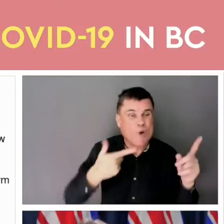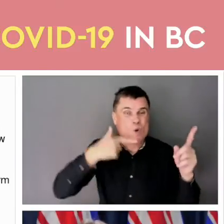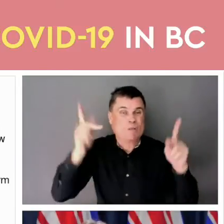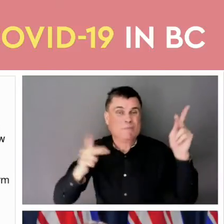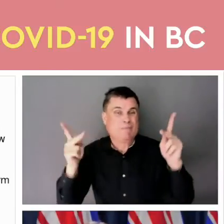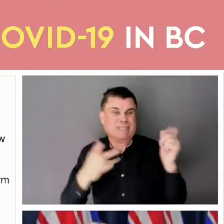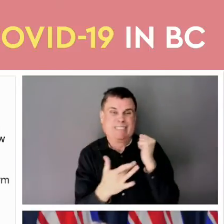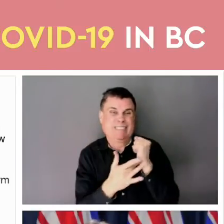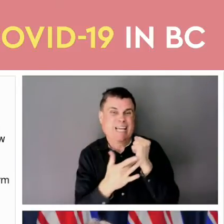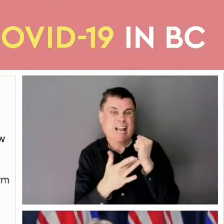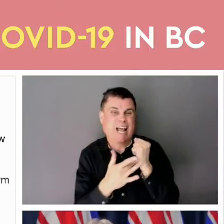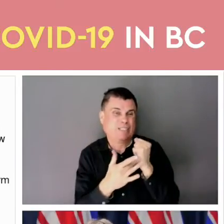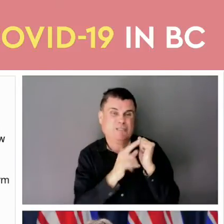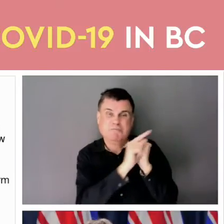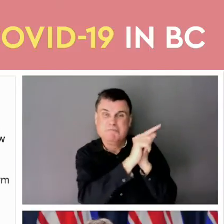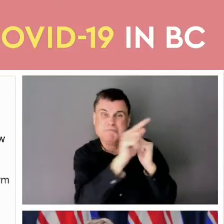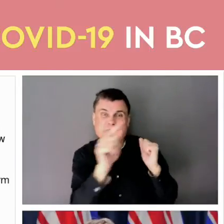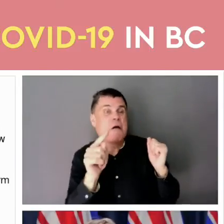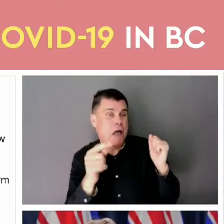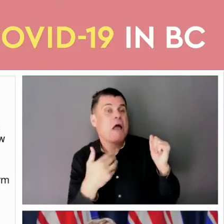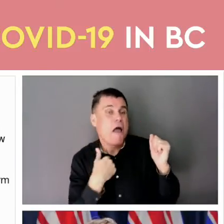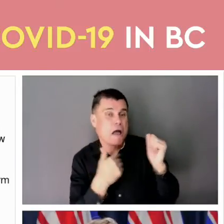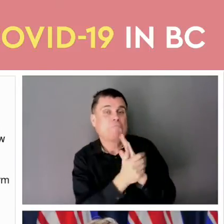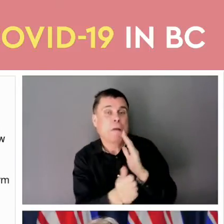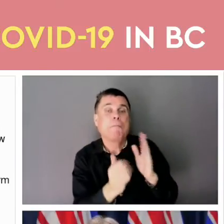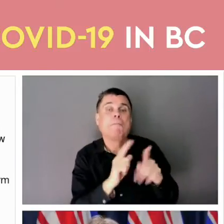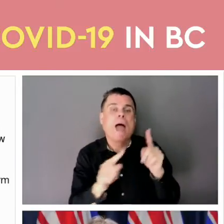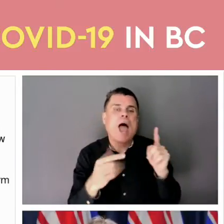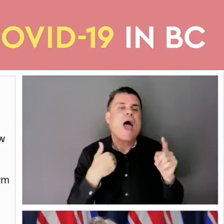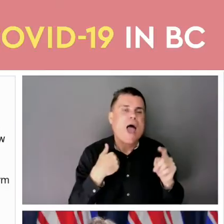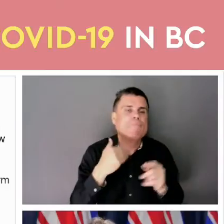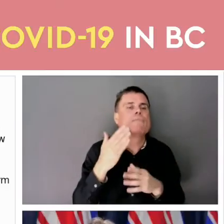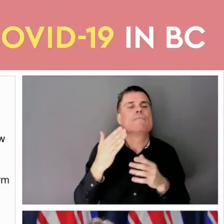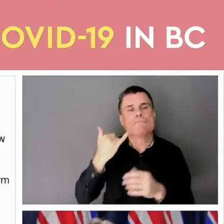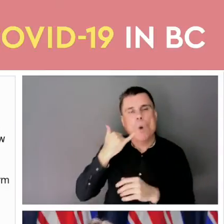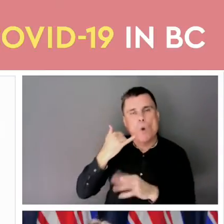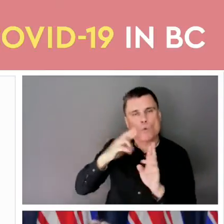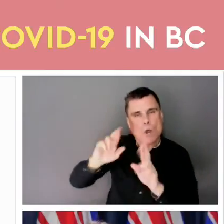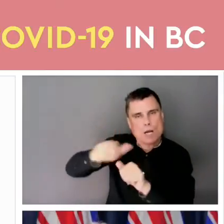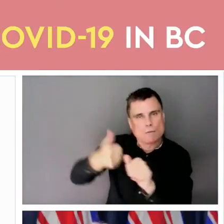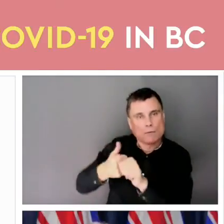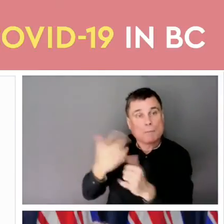call center, a phone mechanism for them to get assistance with registration.